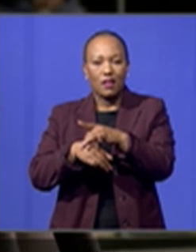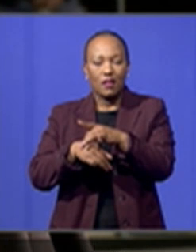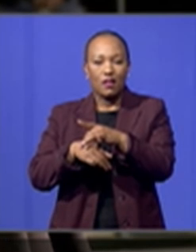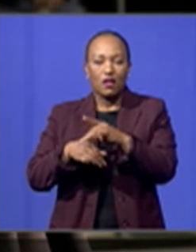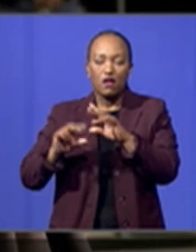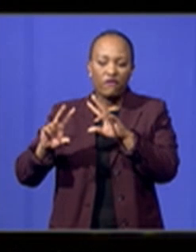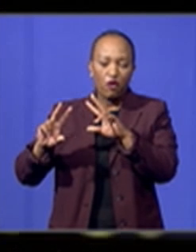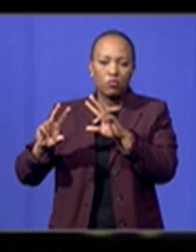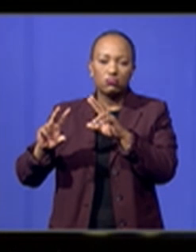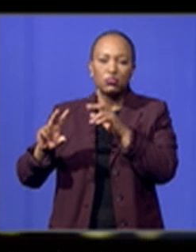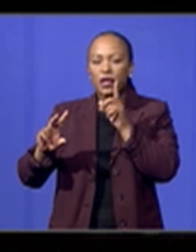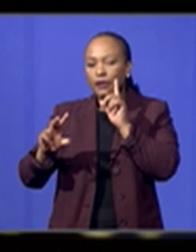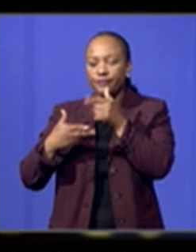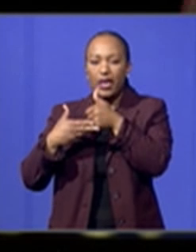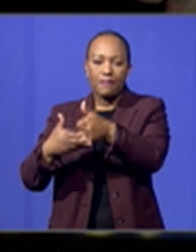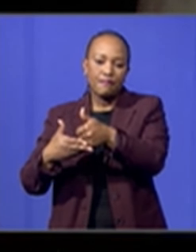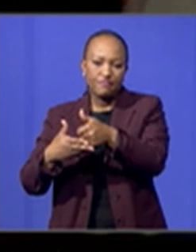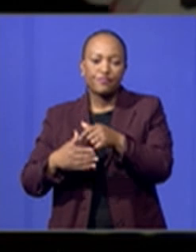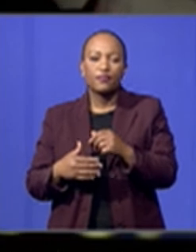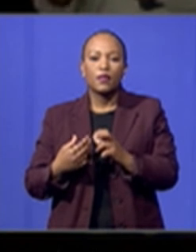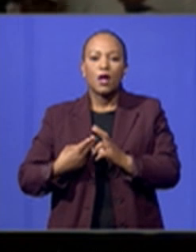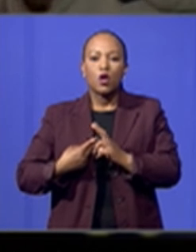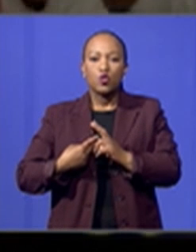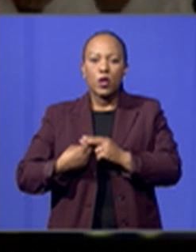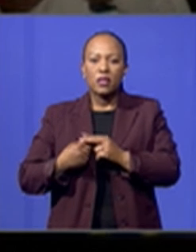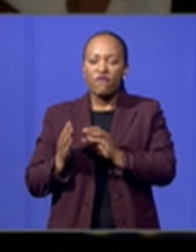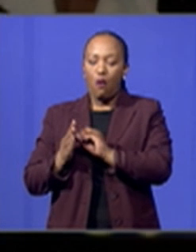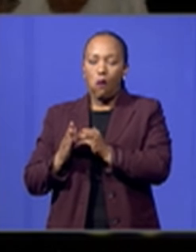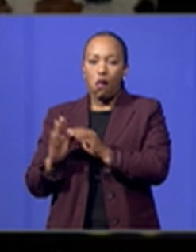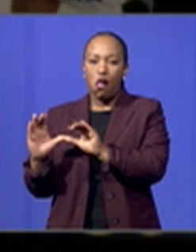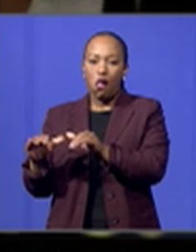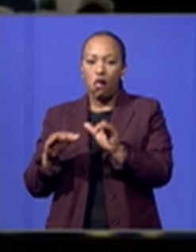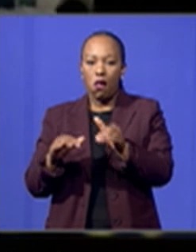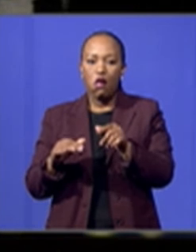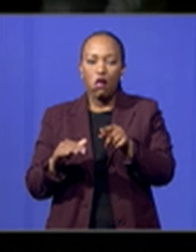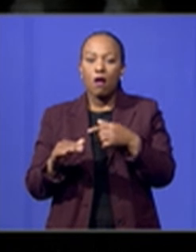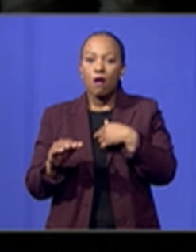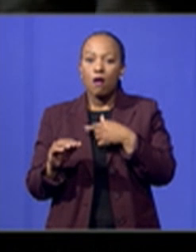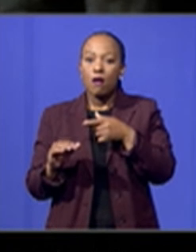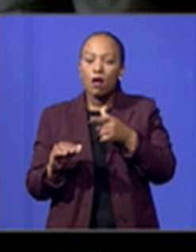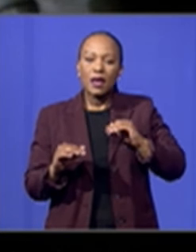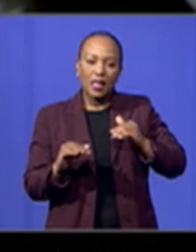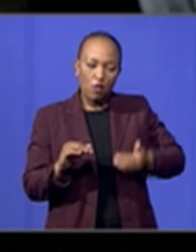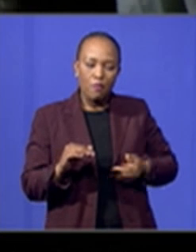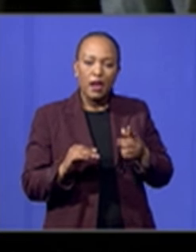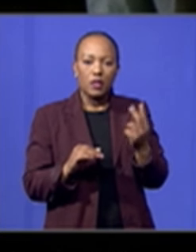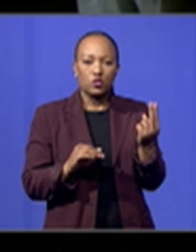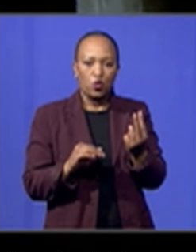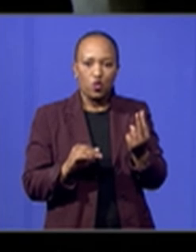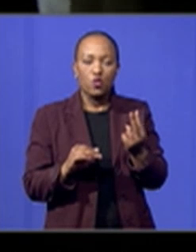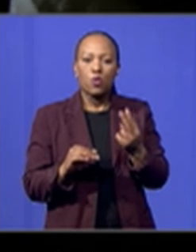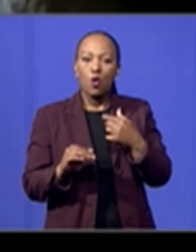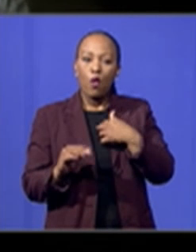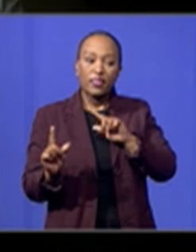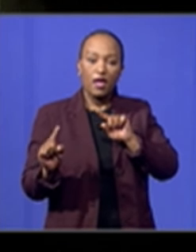given medical attention. Batlhankedi ba uniti e kgatlhanong le digongwana ba ne ba tsibogela thuntso ya basadi ba le babedi fa ba ne ba